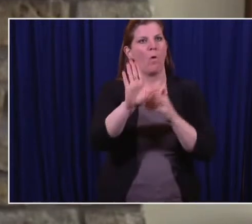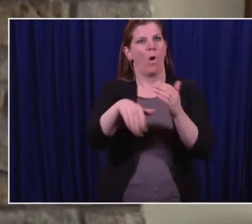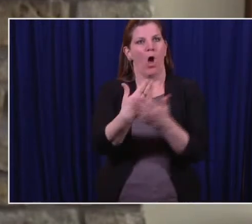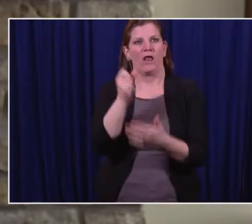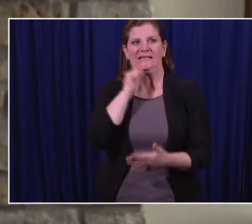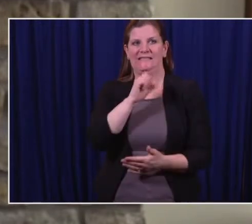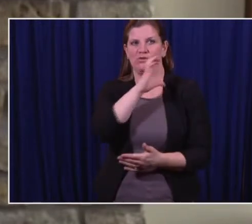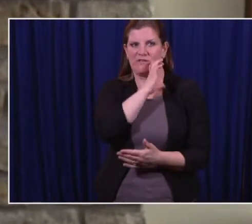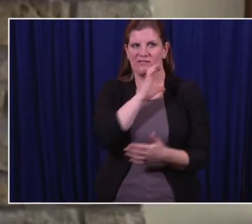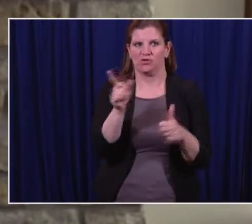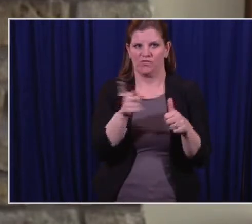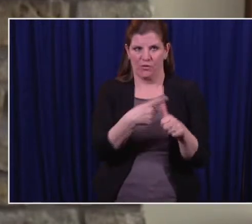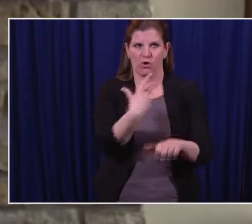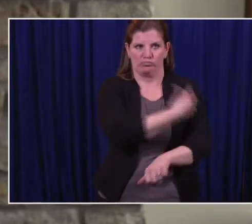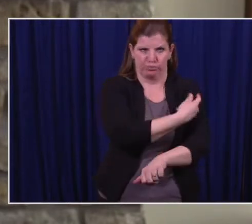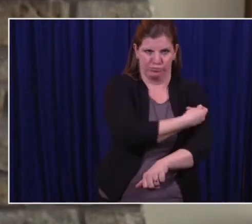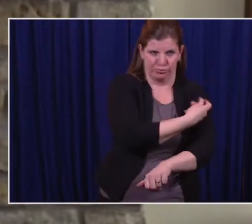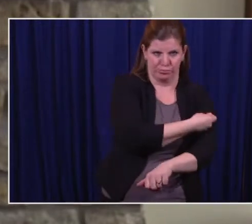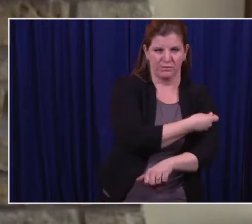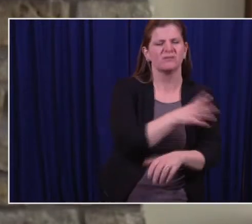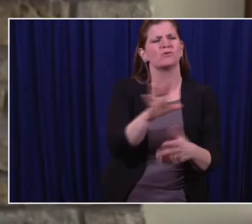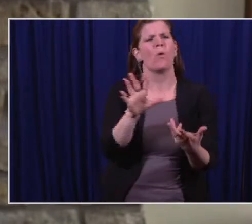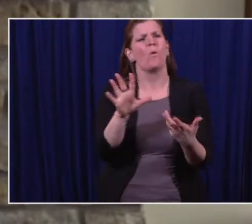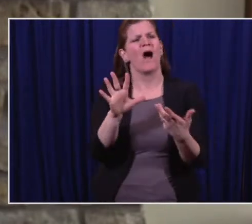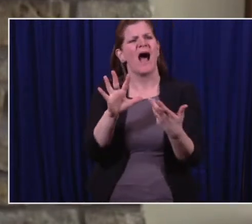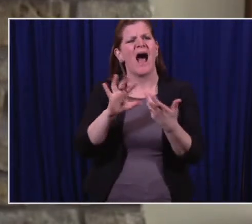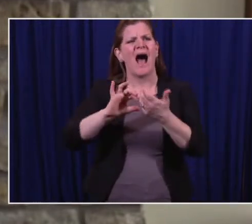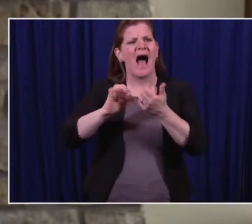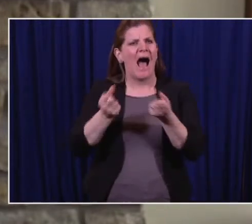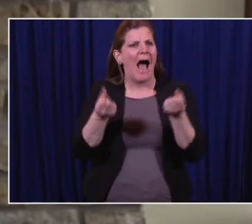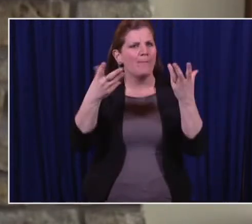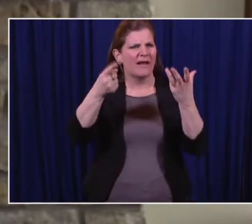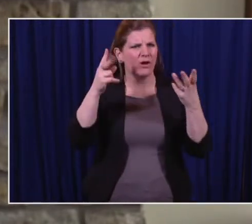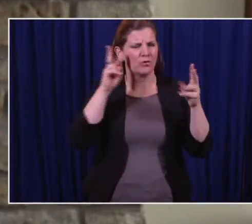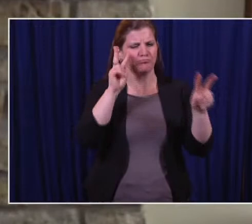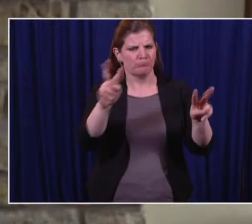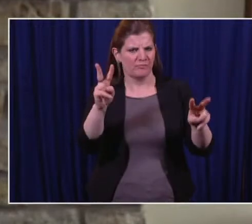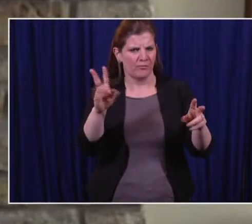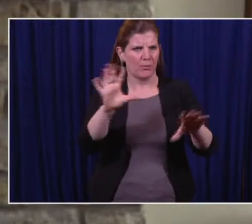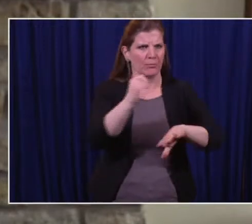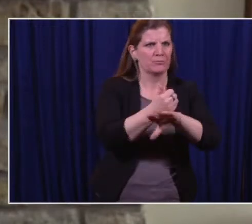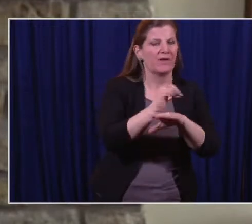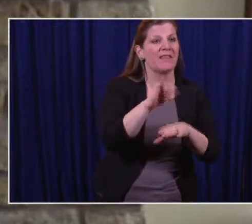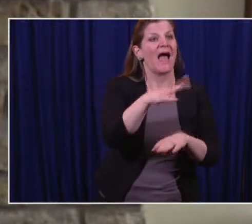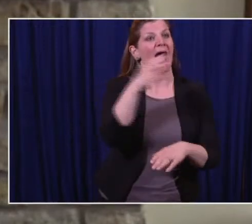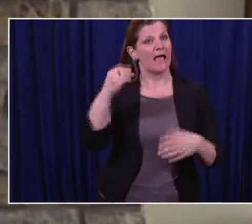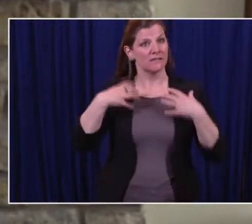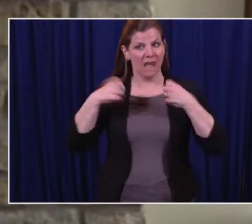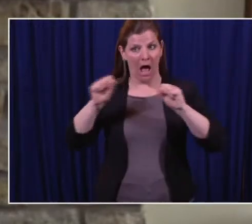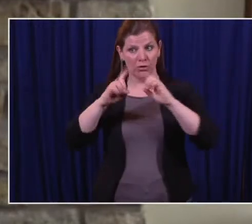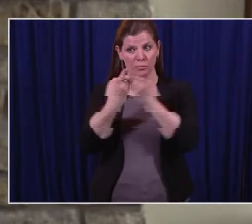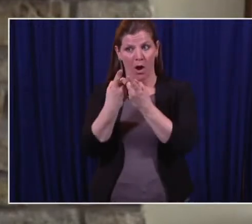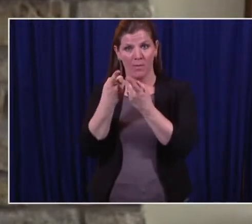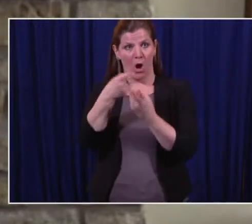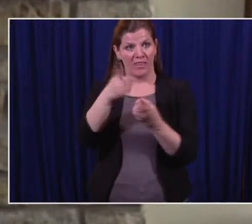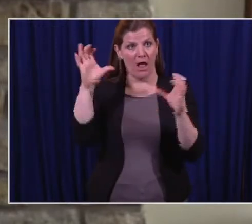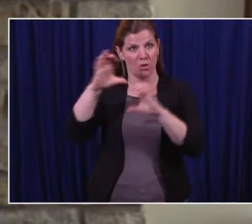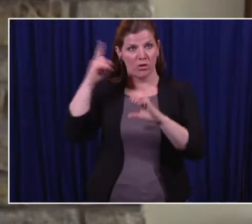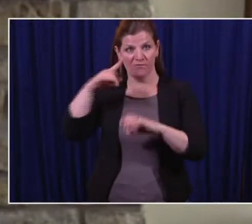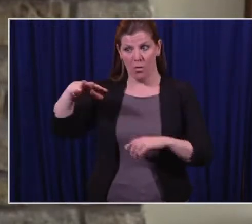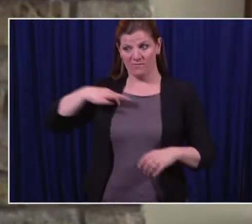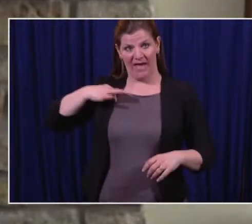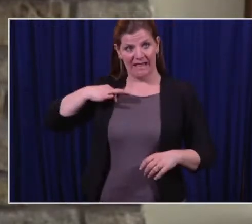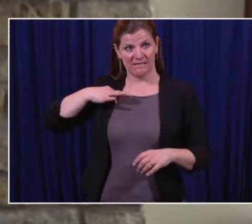these mass vaccination sites? And your health department has sought volunteers to man the sites. What exactly would